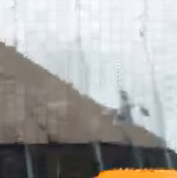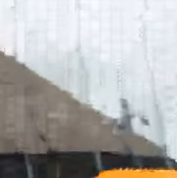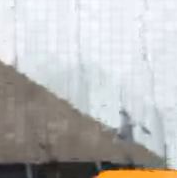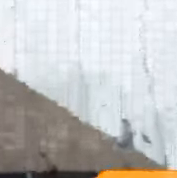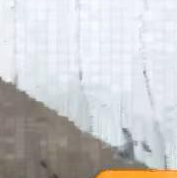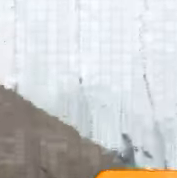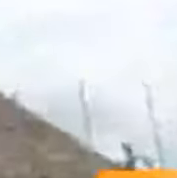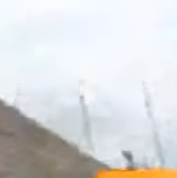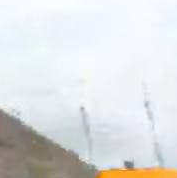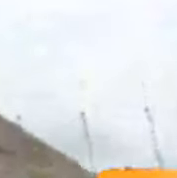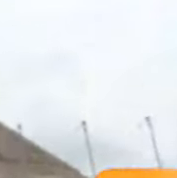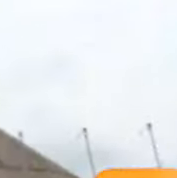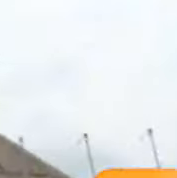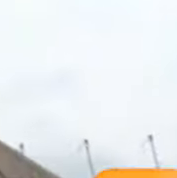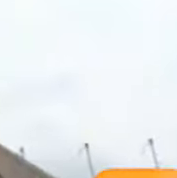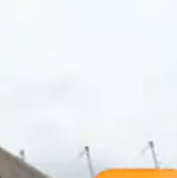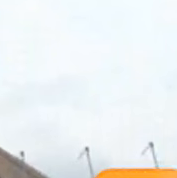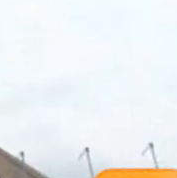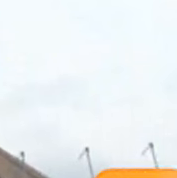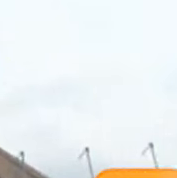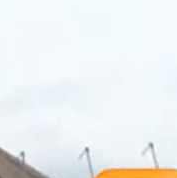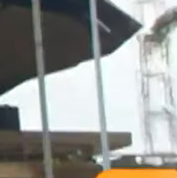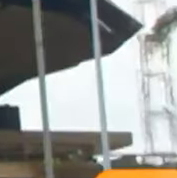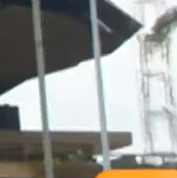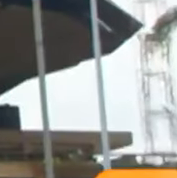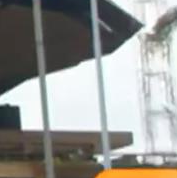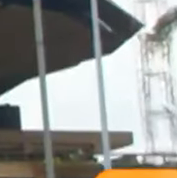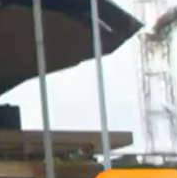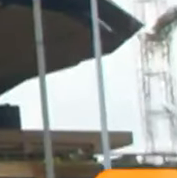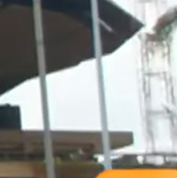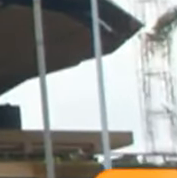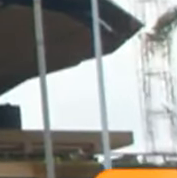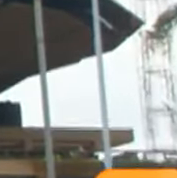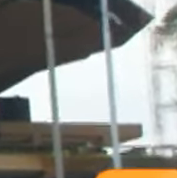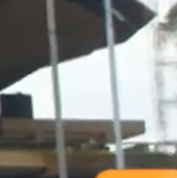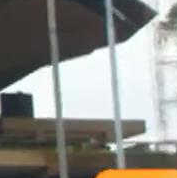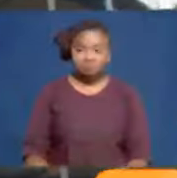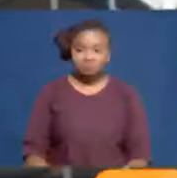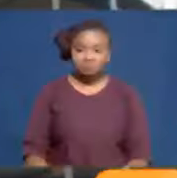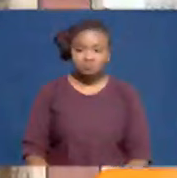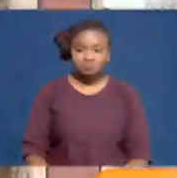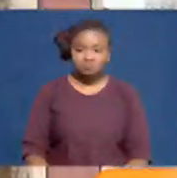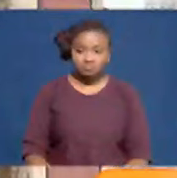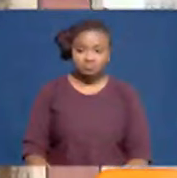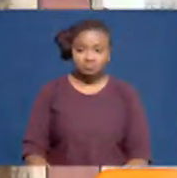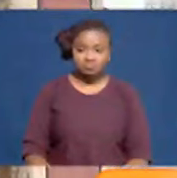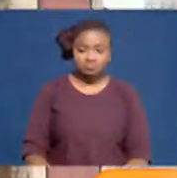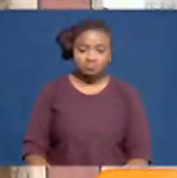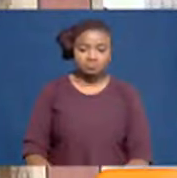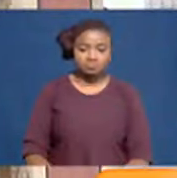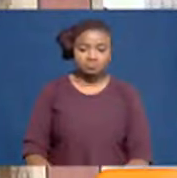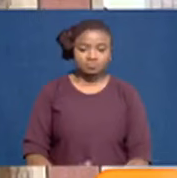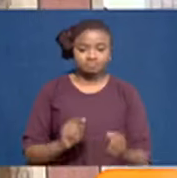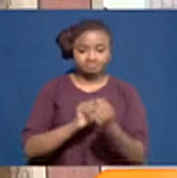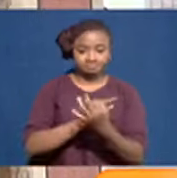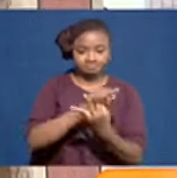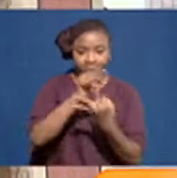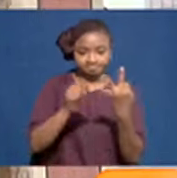KICC, a landmark in the capital Nairobi by all means, Kenya Literature Bureau, Kenya Seed Company and Kenya Pipeline